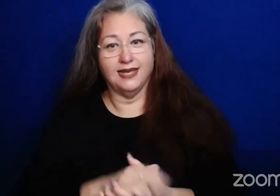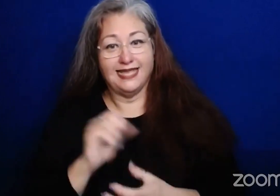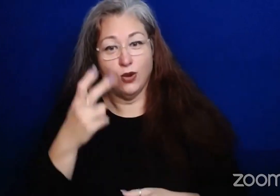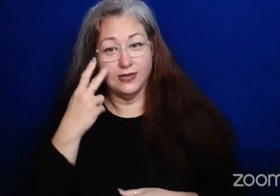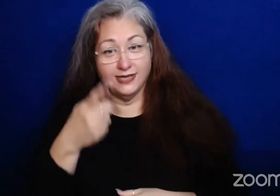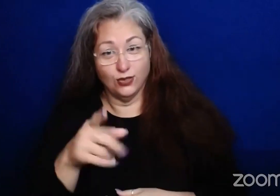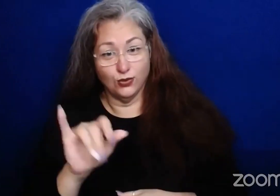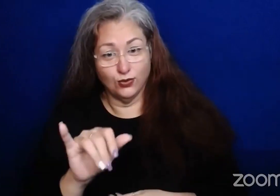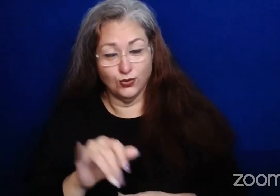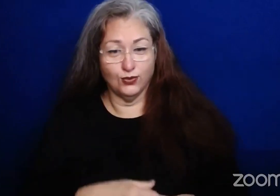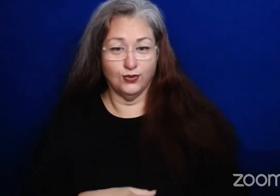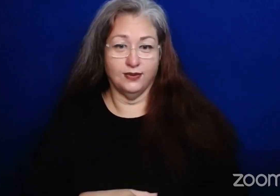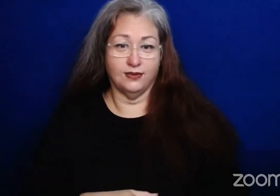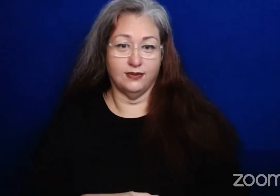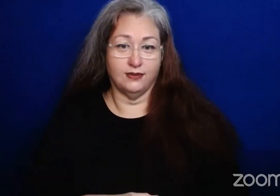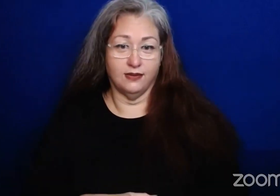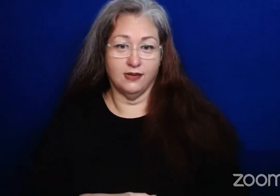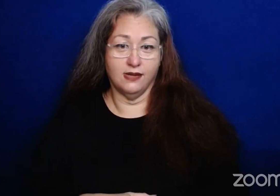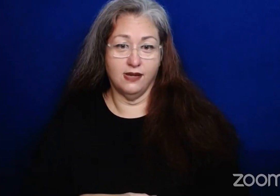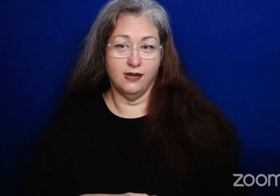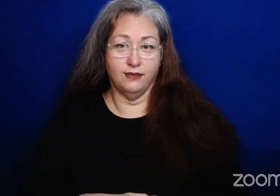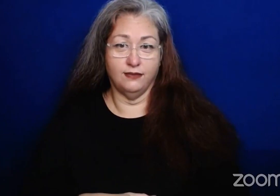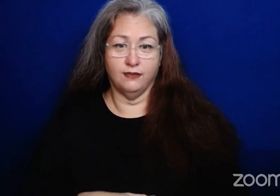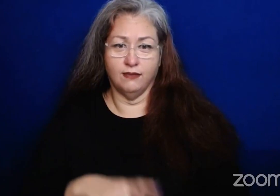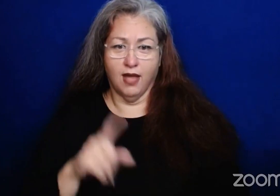too? I think I was seeing you.